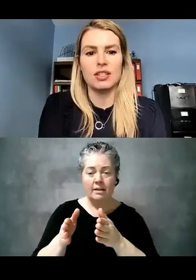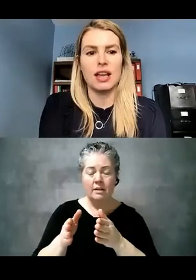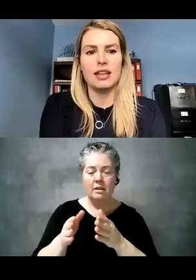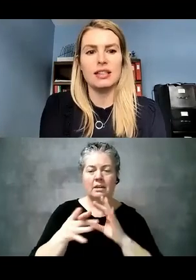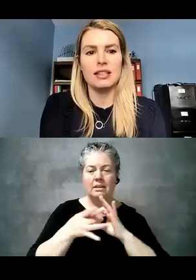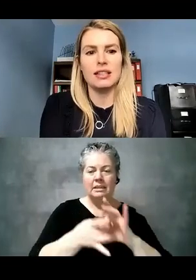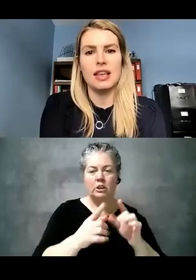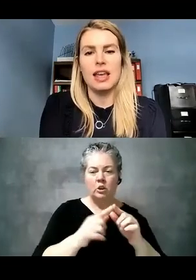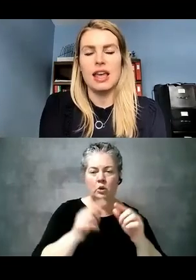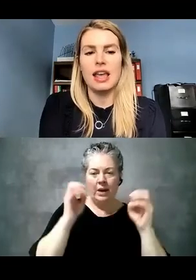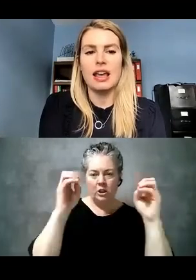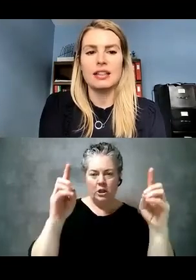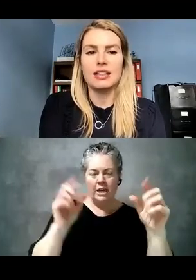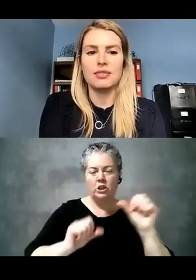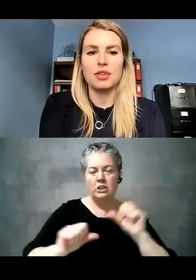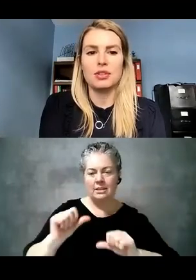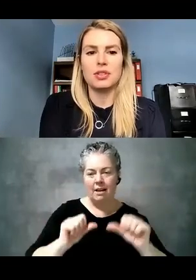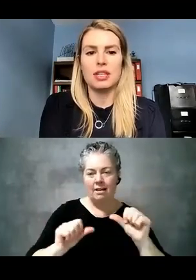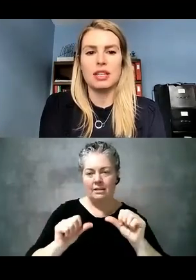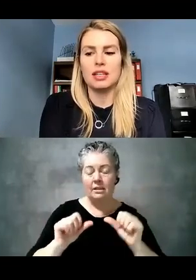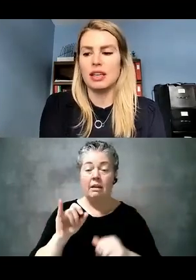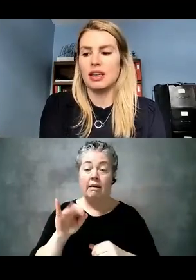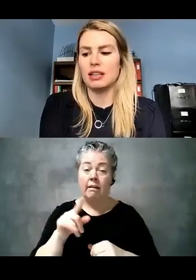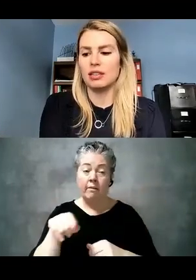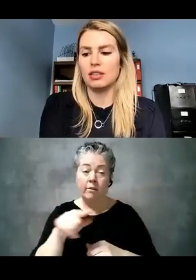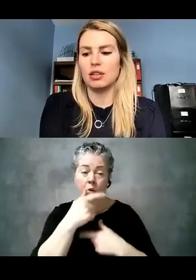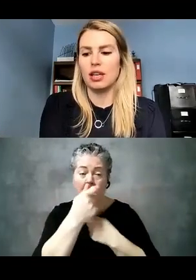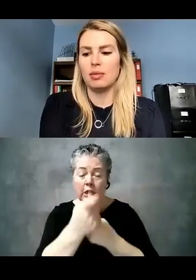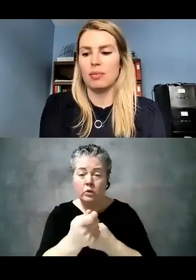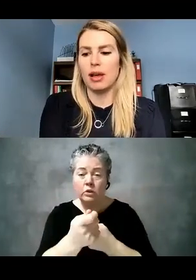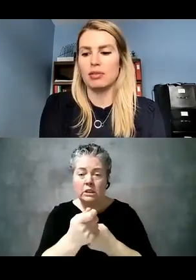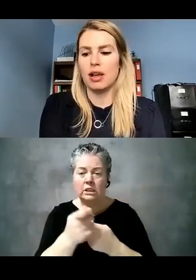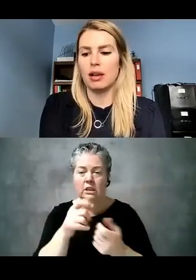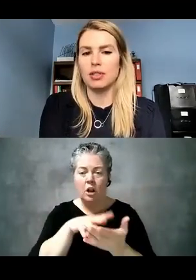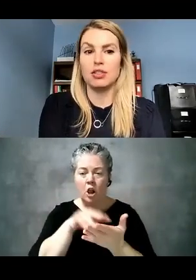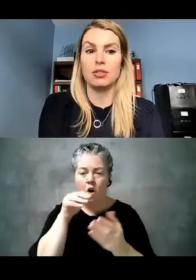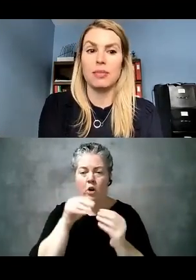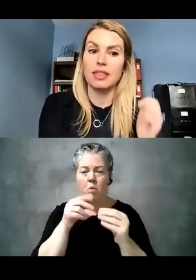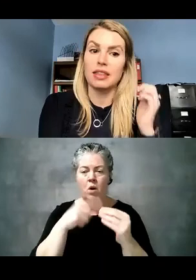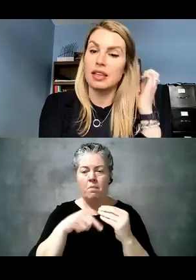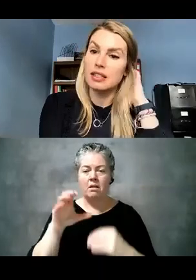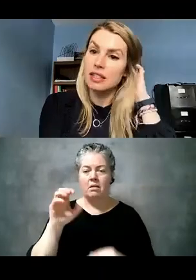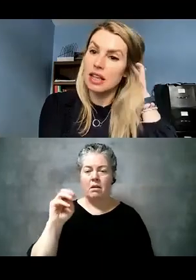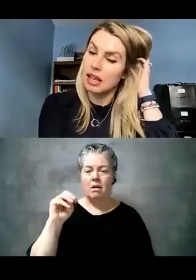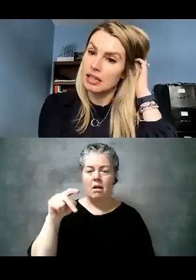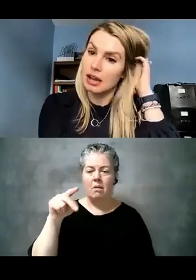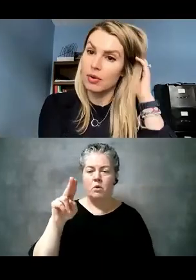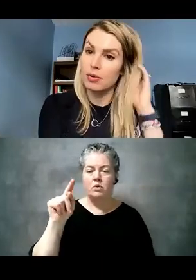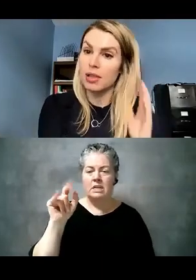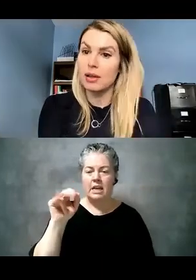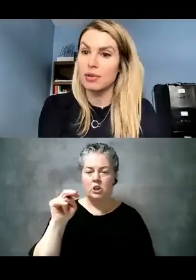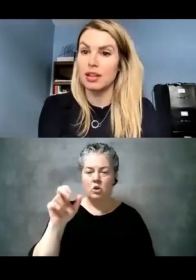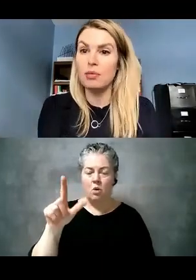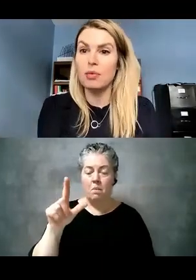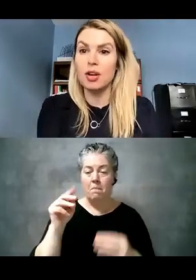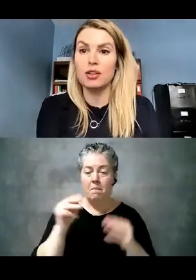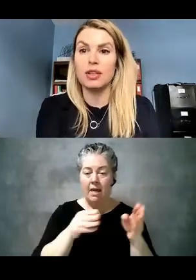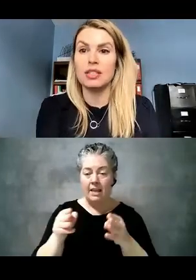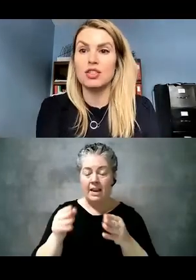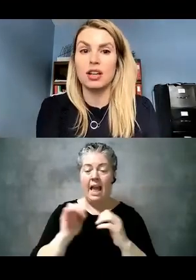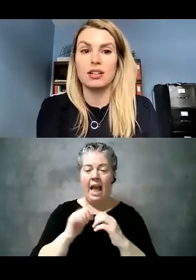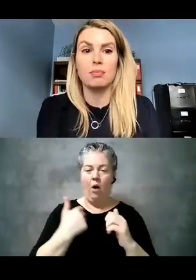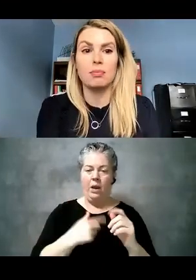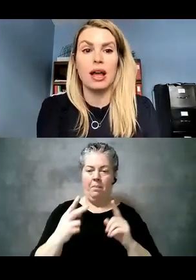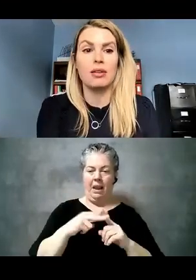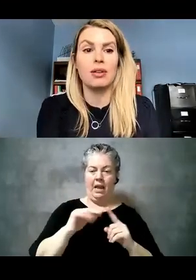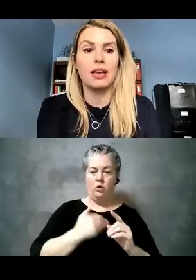education science. And if you're interested in learning more about computational methods and how we apply it within our work, you can